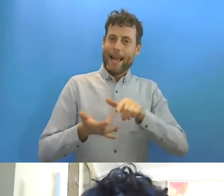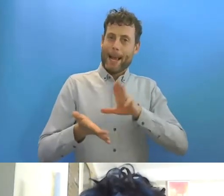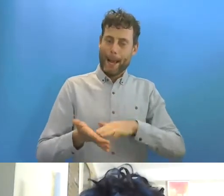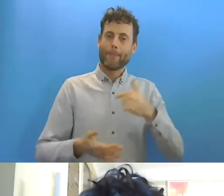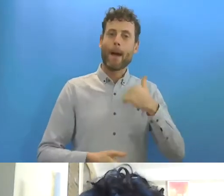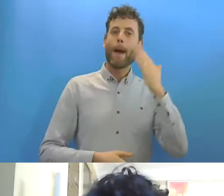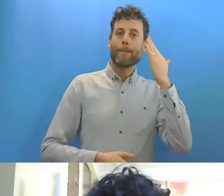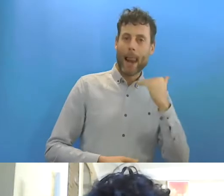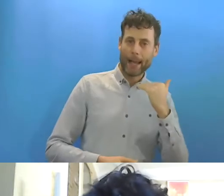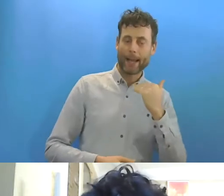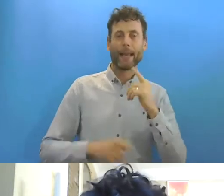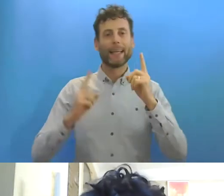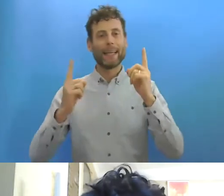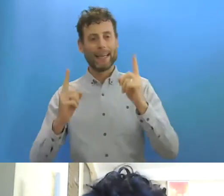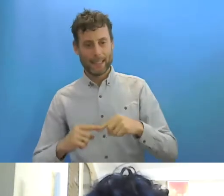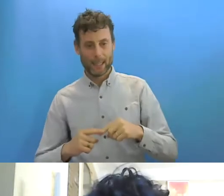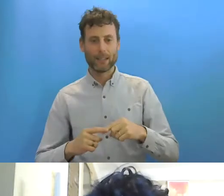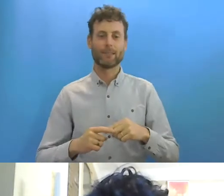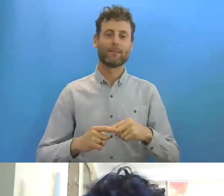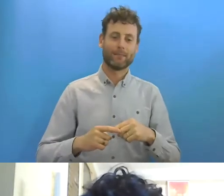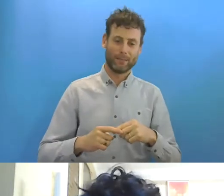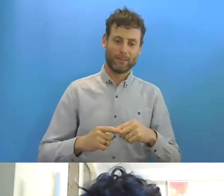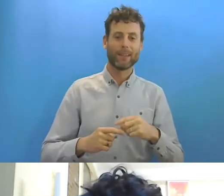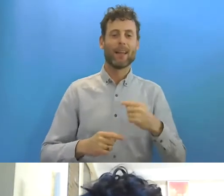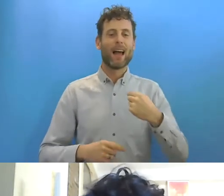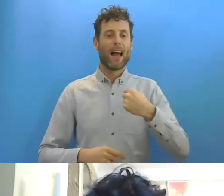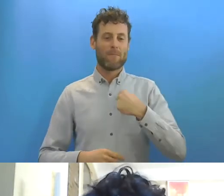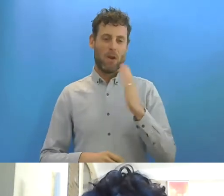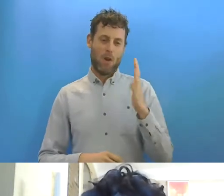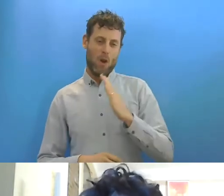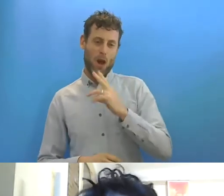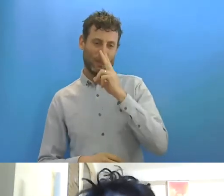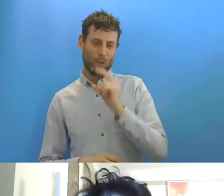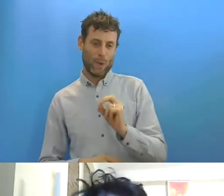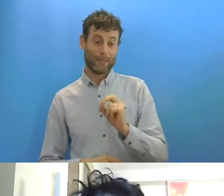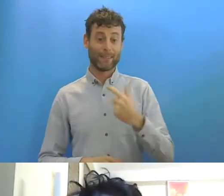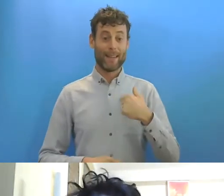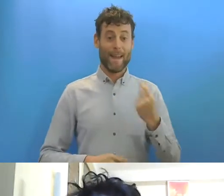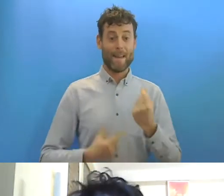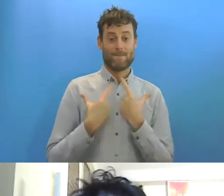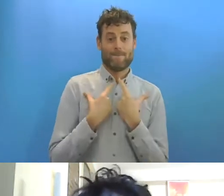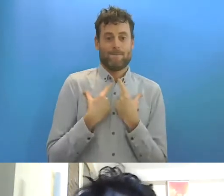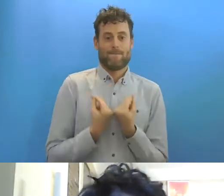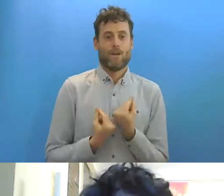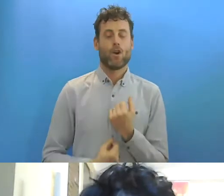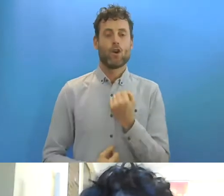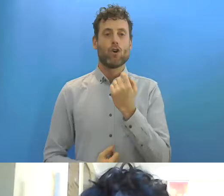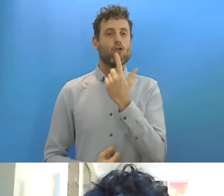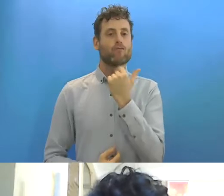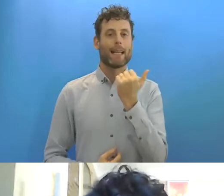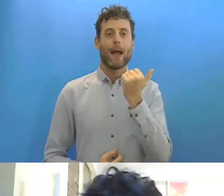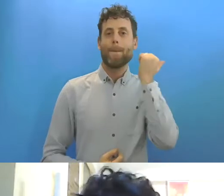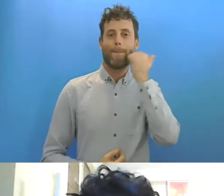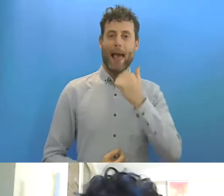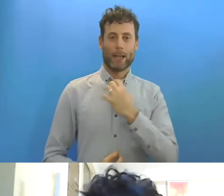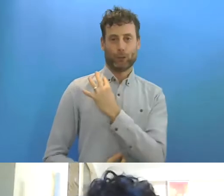Indian, transgender male, in my early 20s, and yeah, and I'm wearing a black and red striped shirt, and